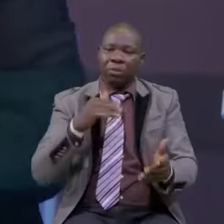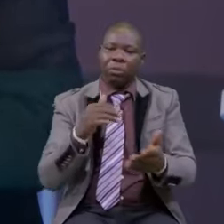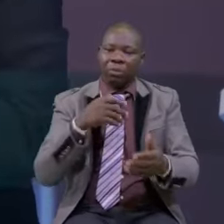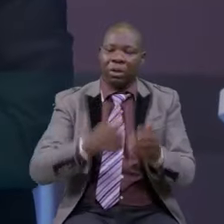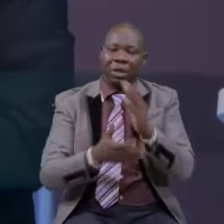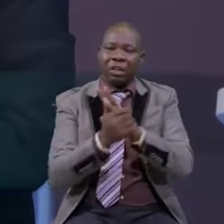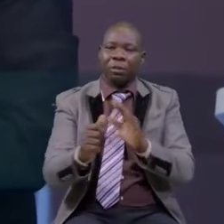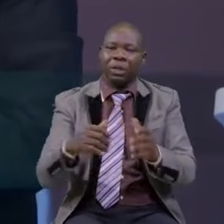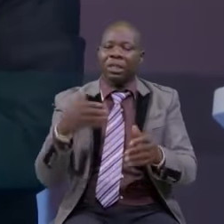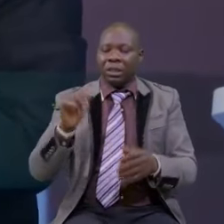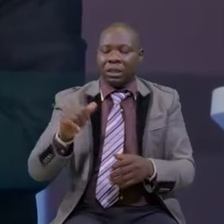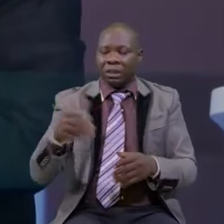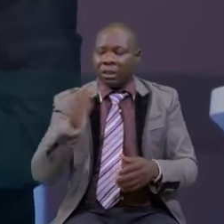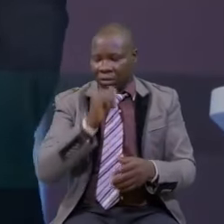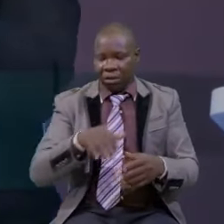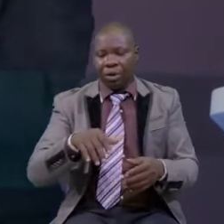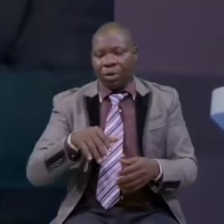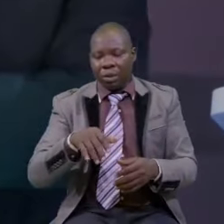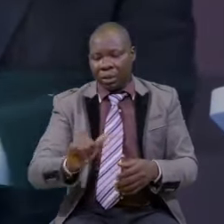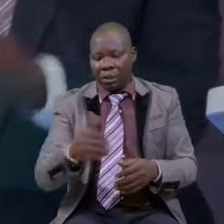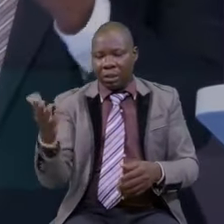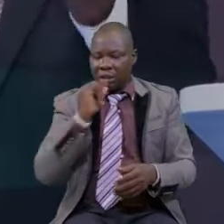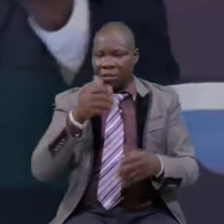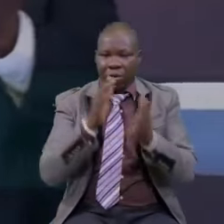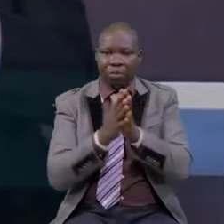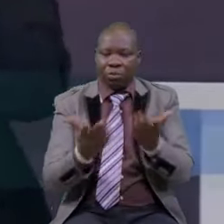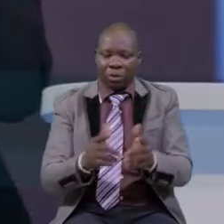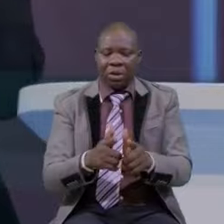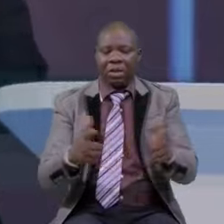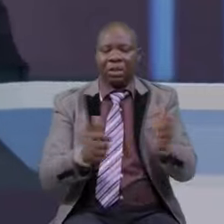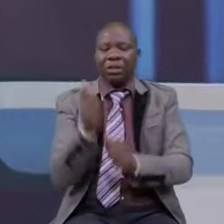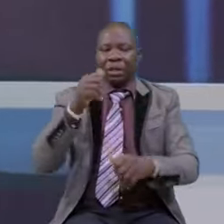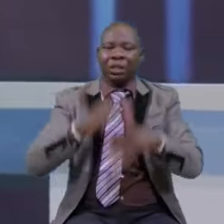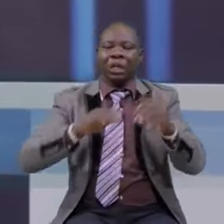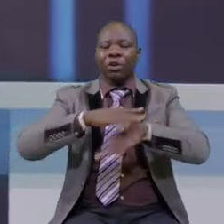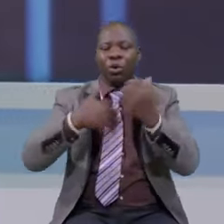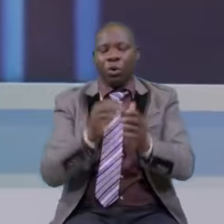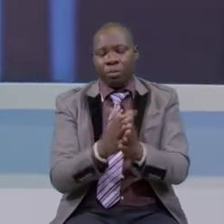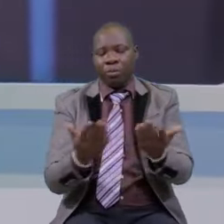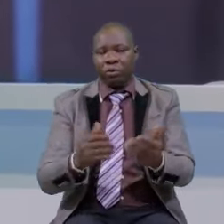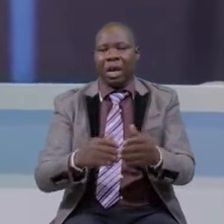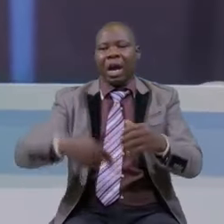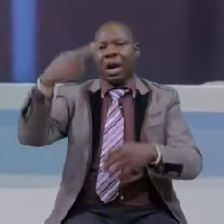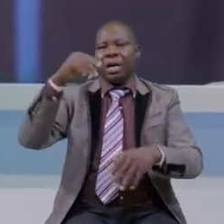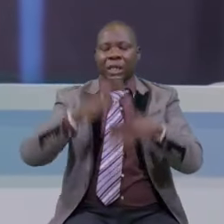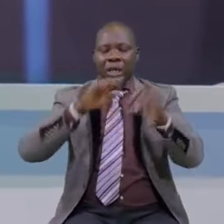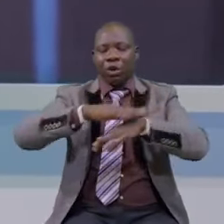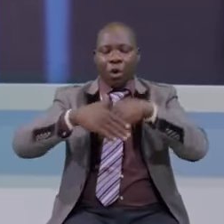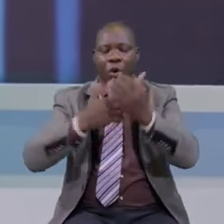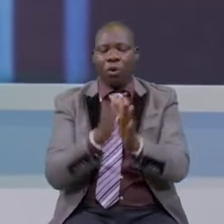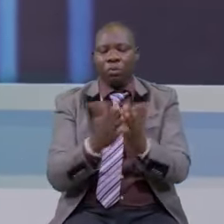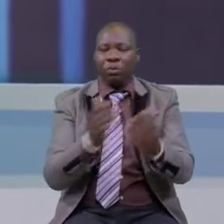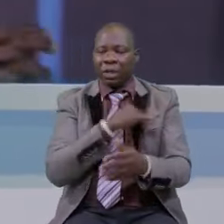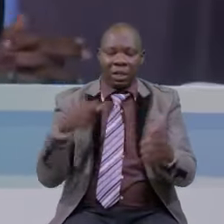book greater than all books. There's a book higher than all books. And this book is